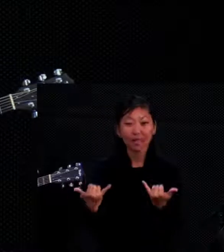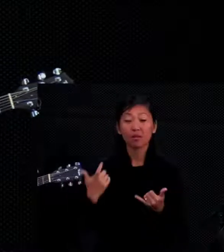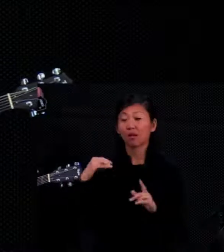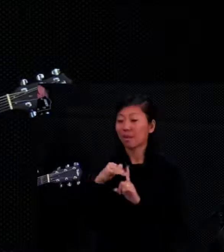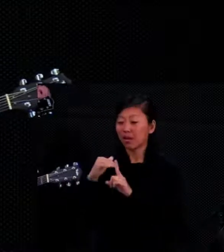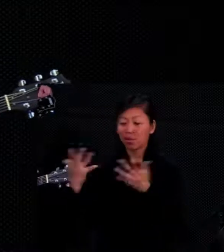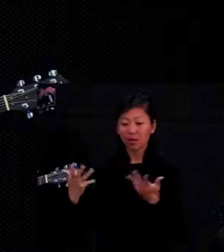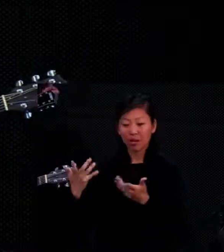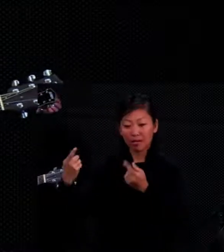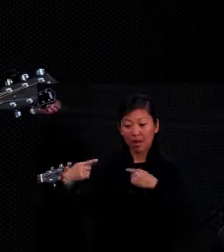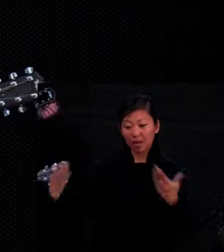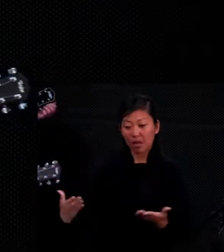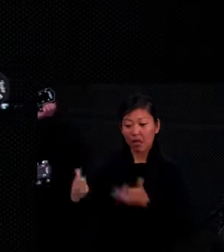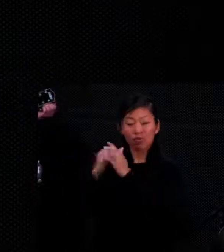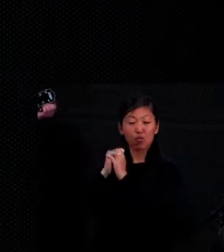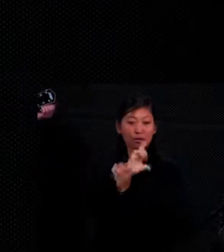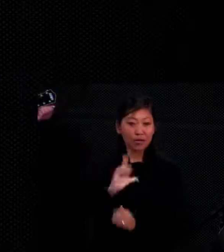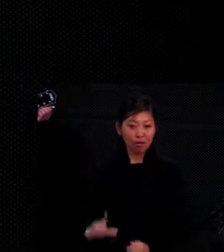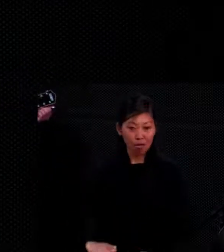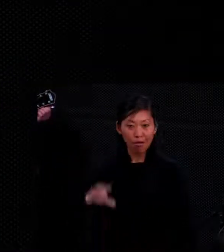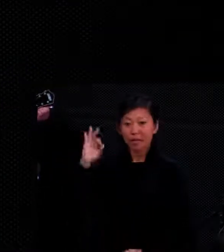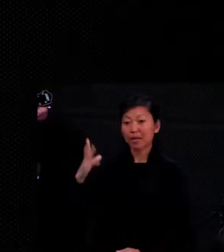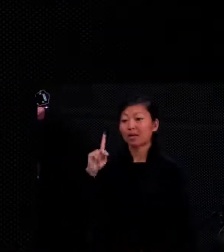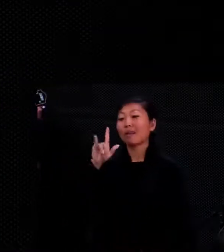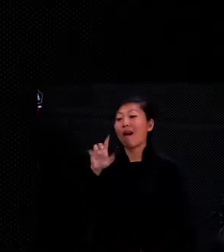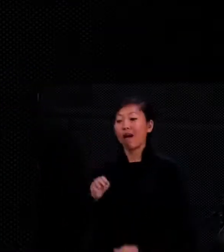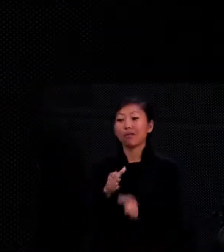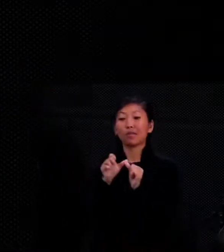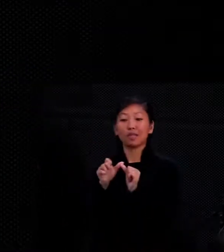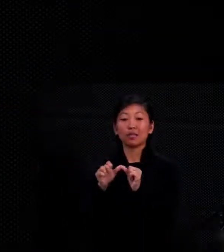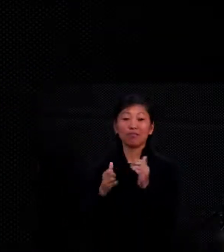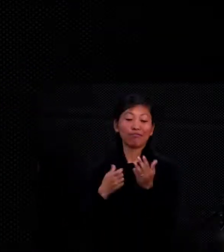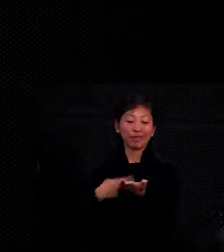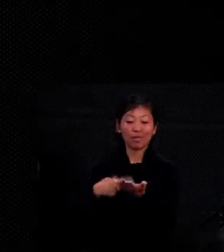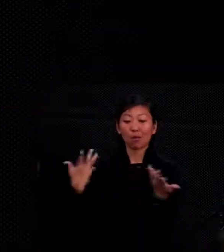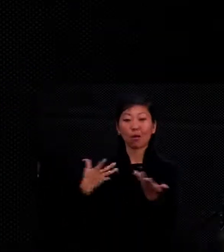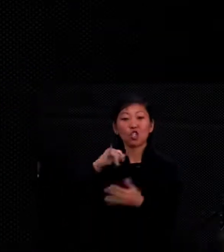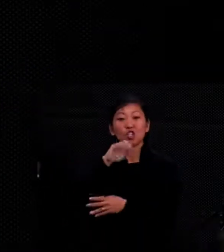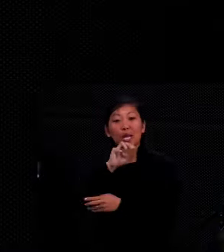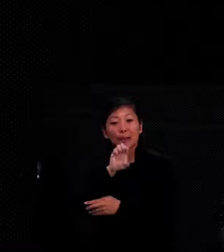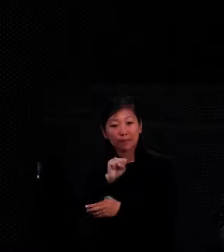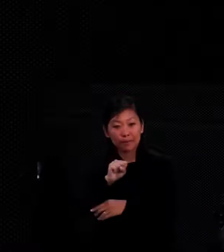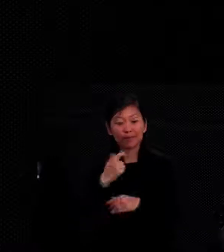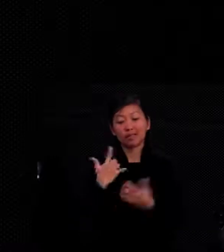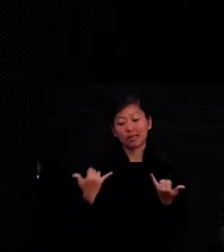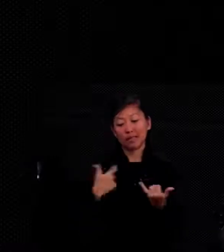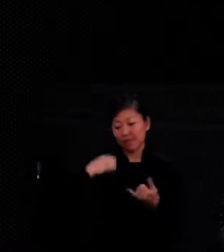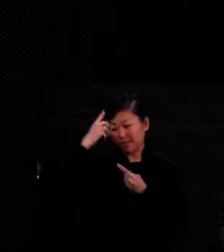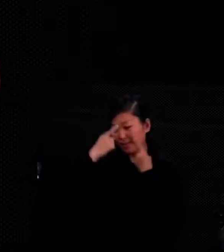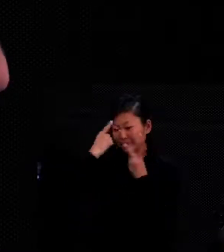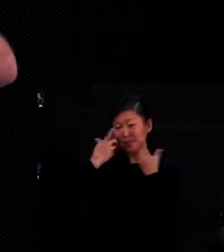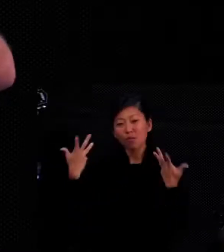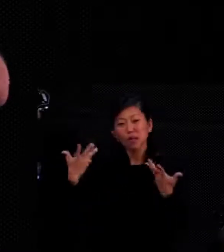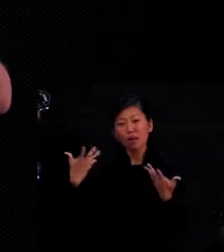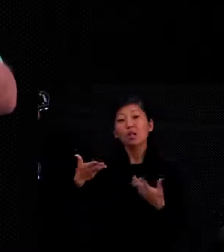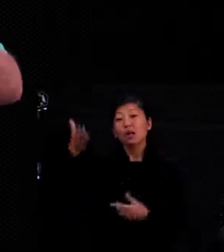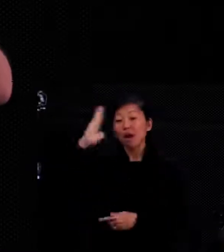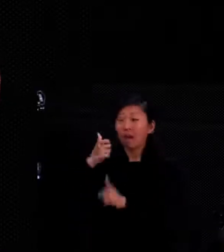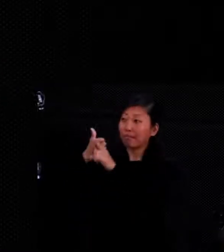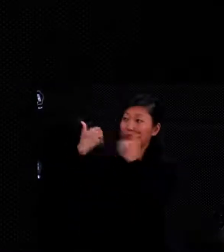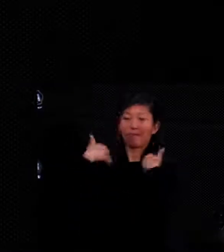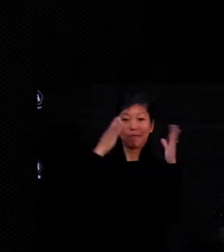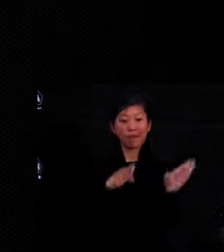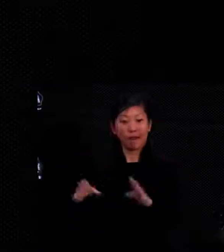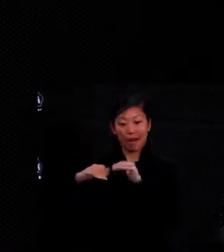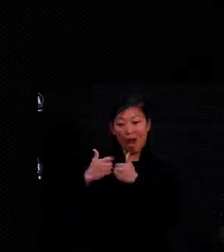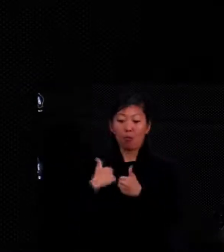worship the Lord. Pastor Kyle's going to continue in his series through the book of James, and today we're going to be thinking about how God has a plan on how